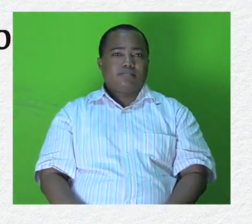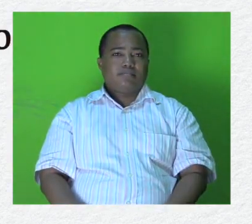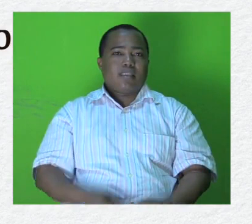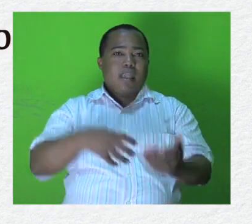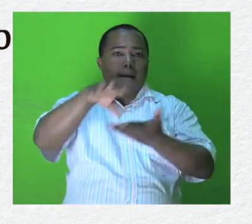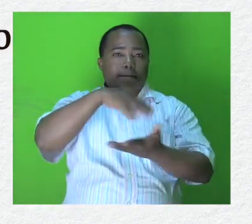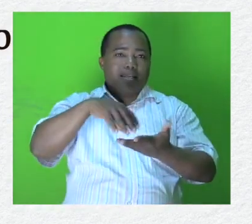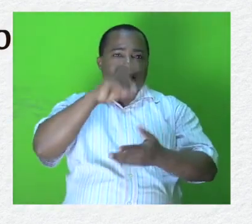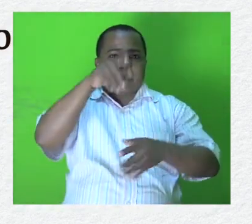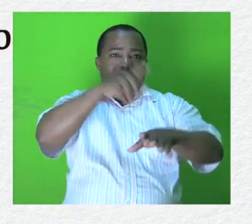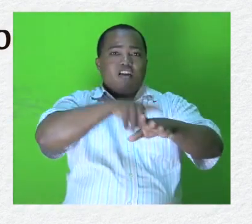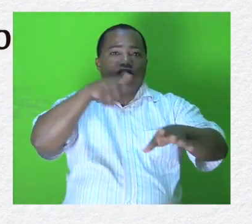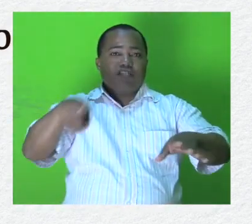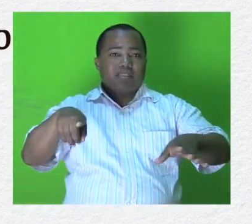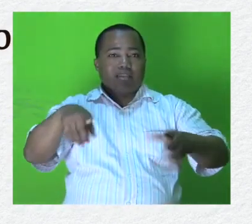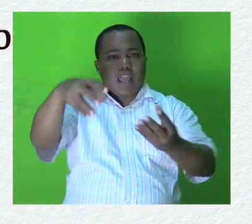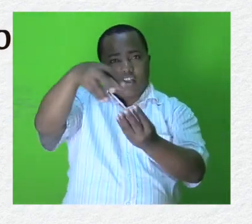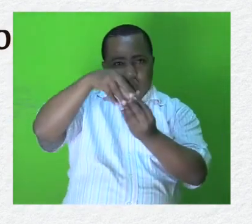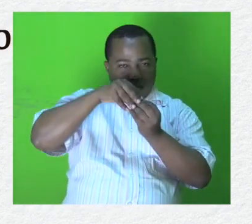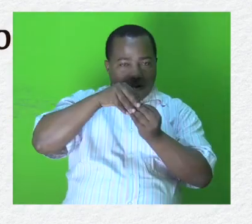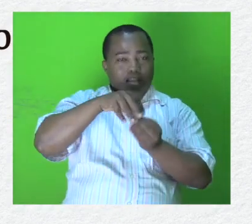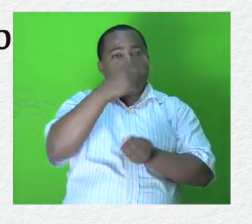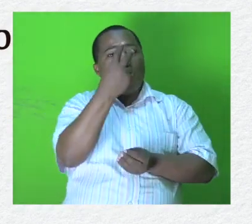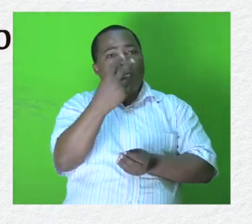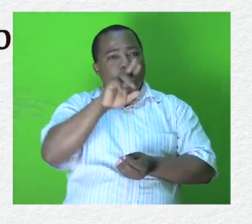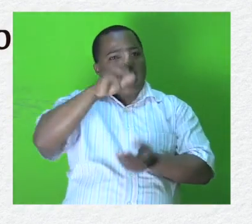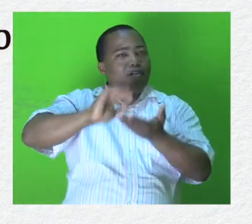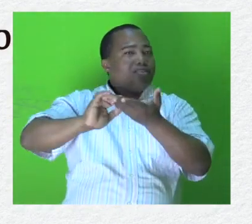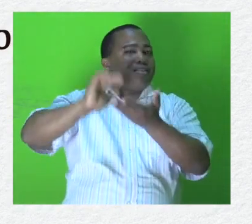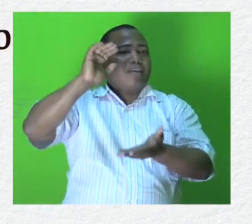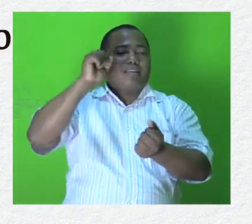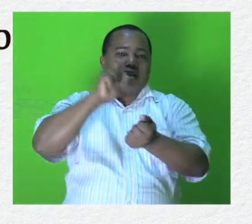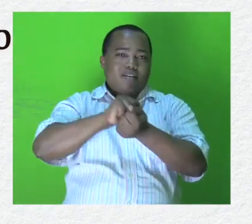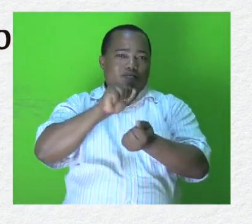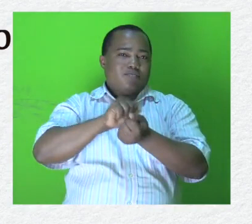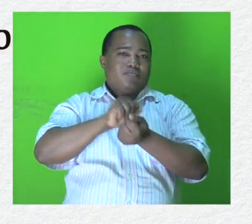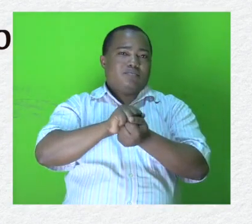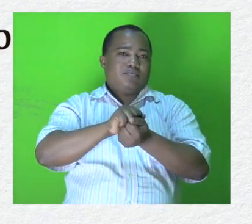A mixture is a physical combination of two or more substances.